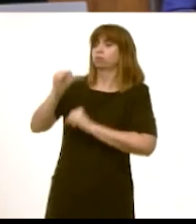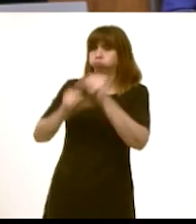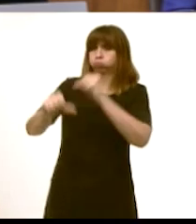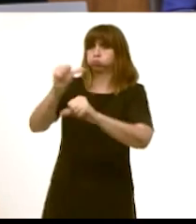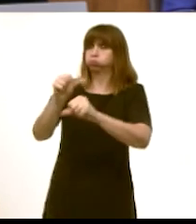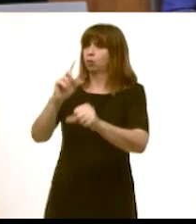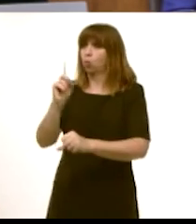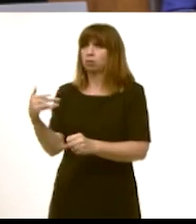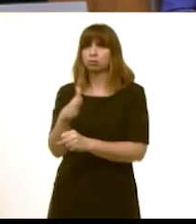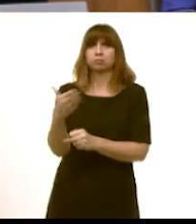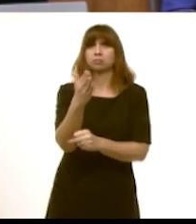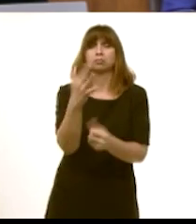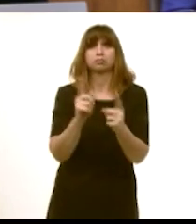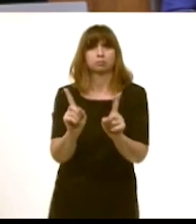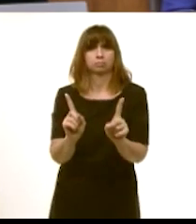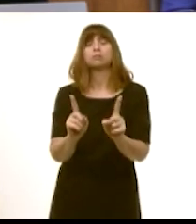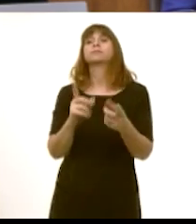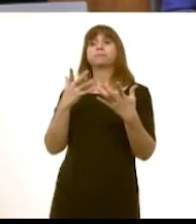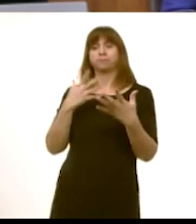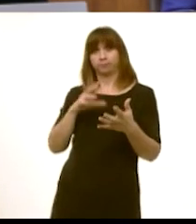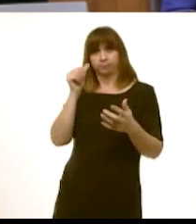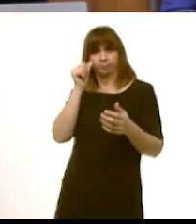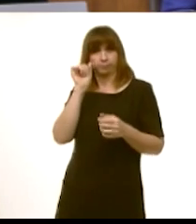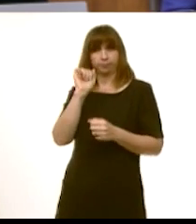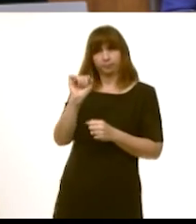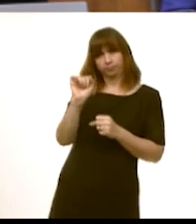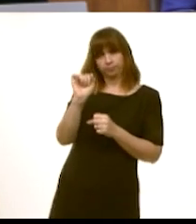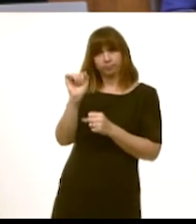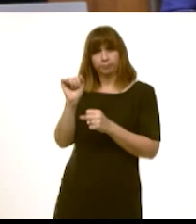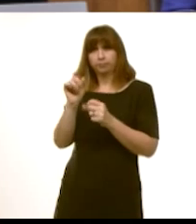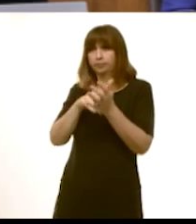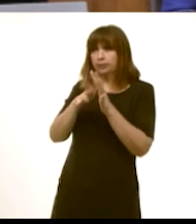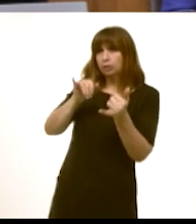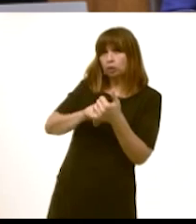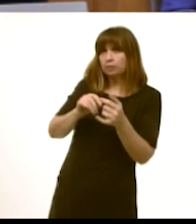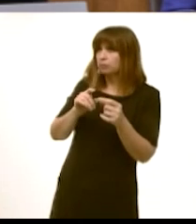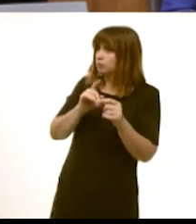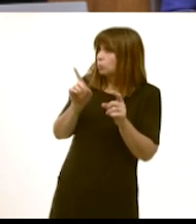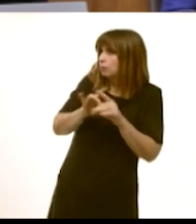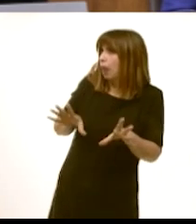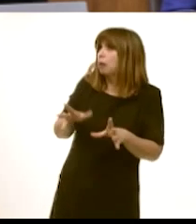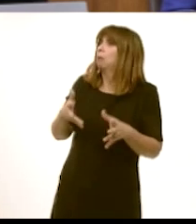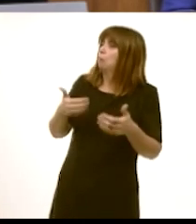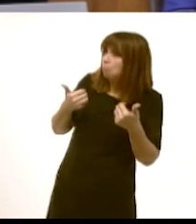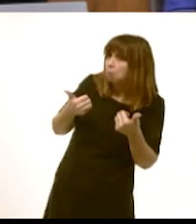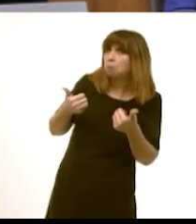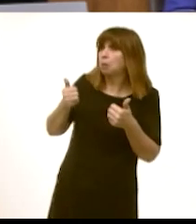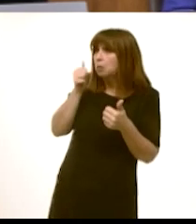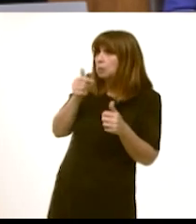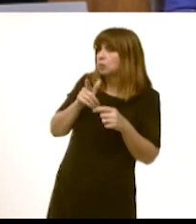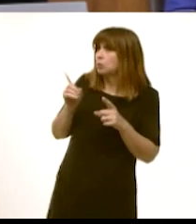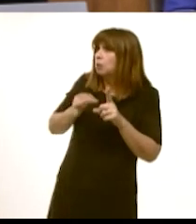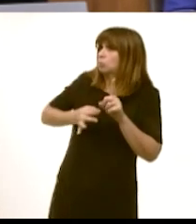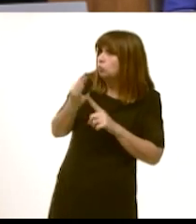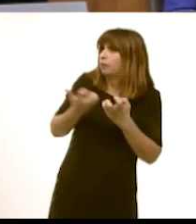88%, 89% in fact, rate their experience of the NHS in difficult circumstances for them, of course. Their rating